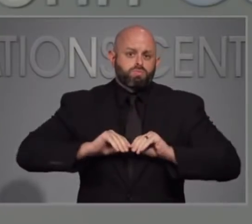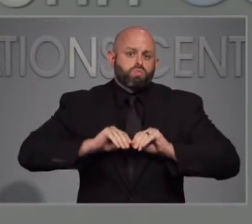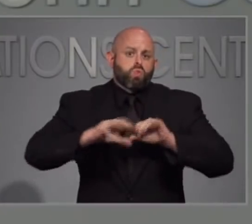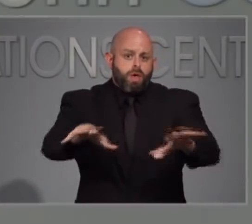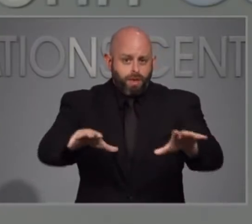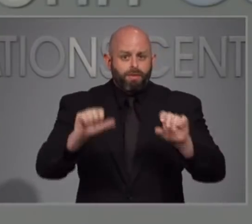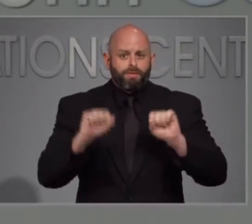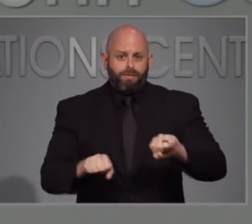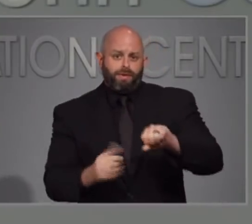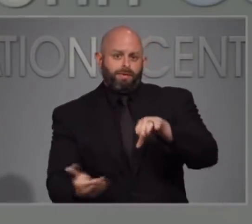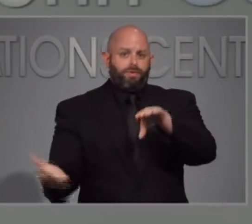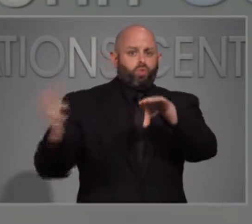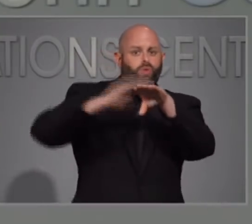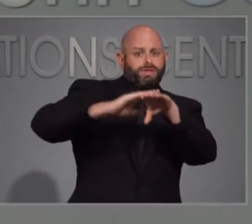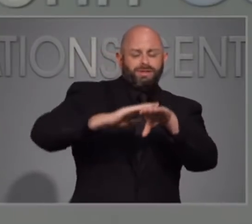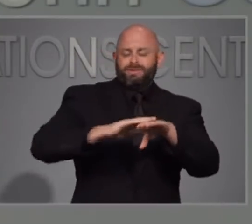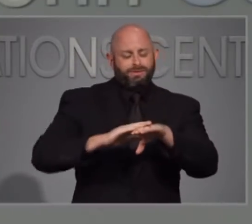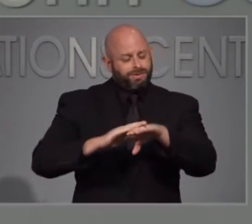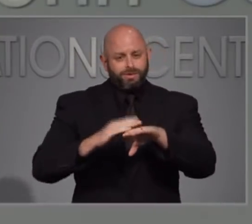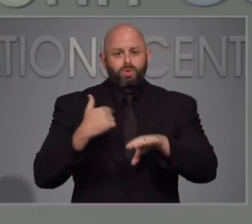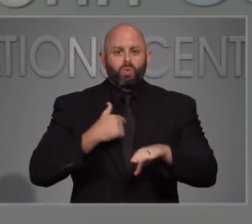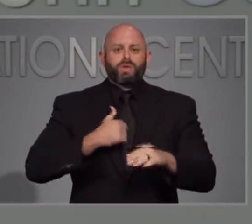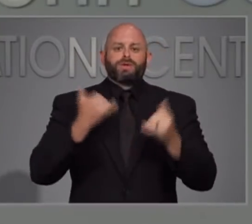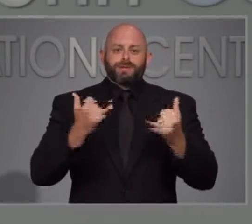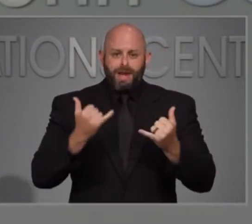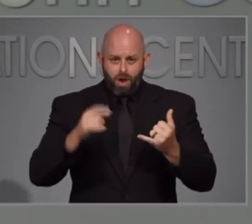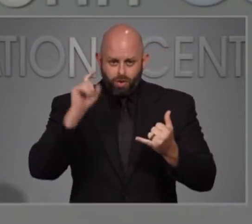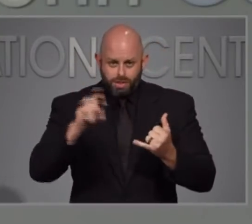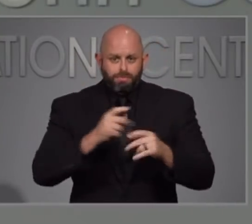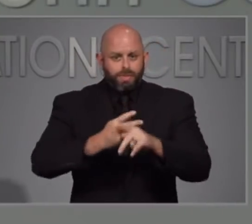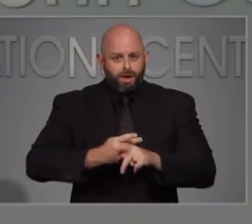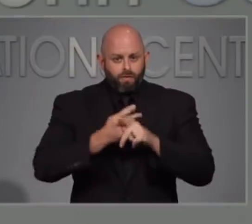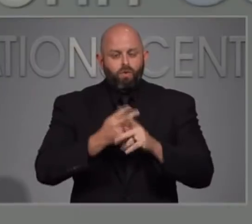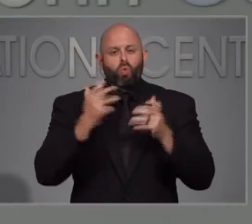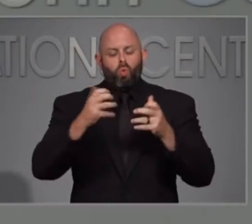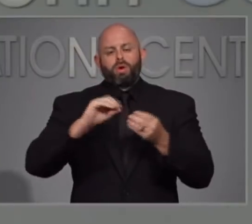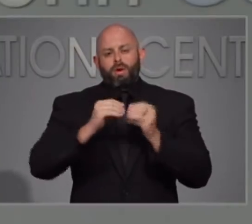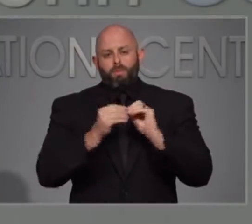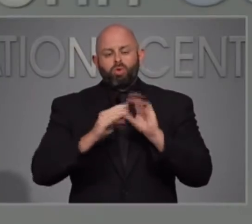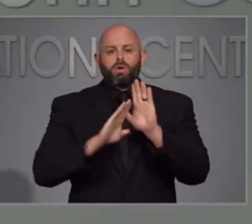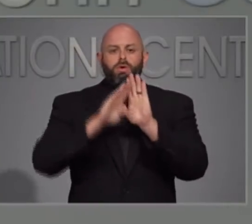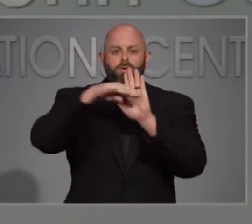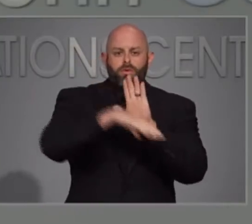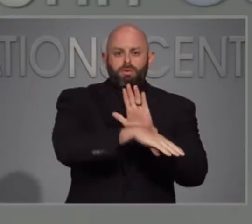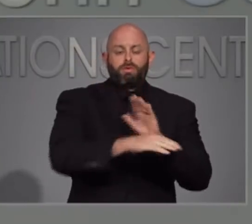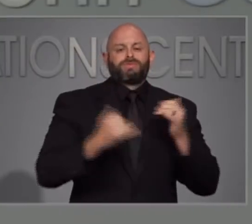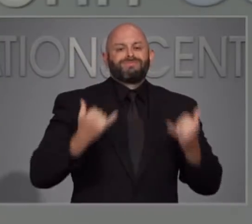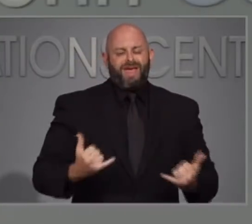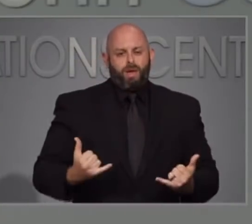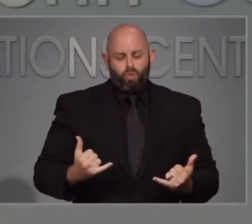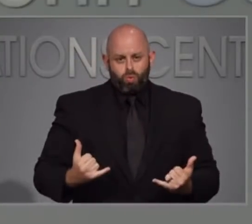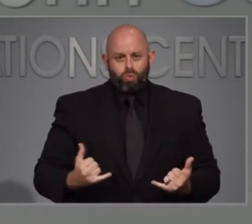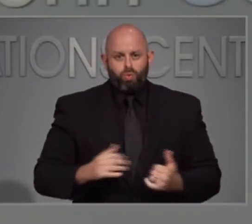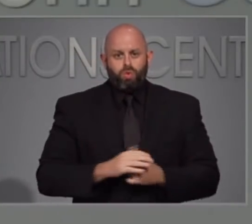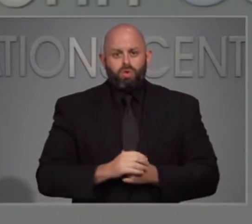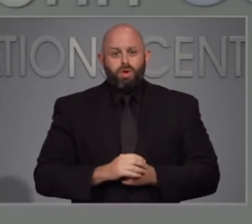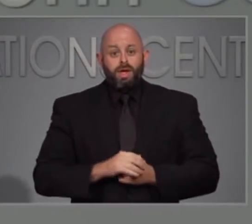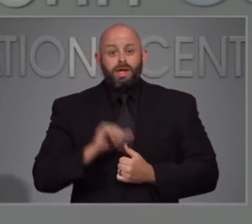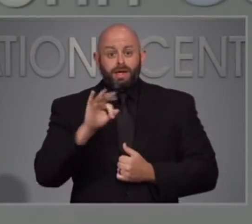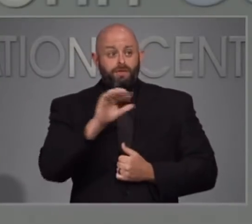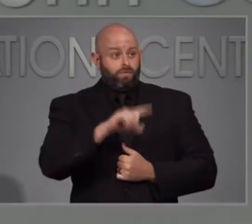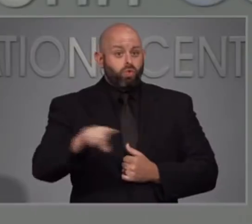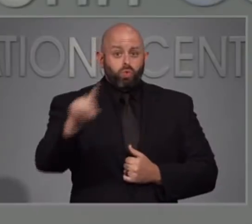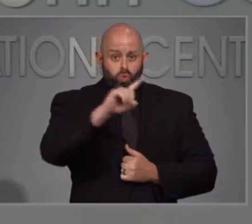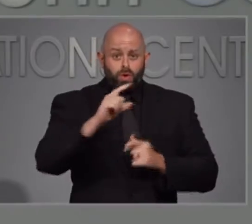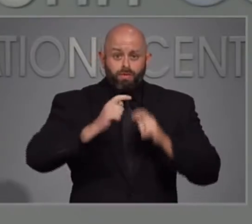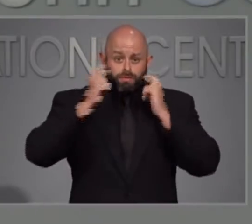increase. So we need to work now to get these numbers leveled out, and if people wear these face coverings,